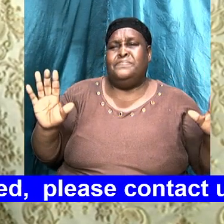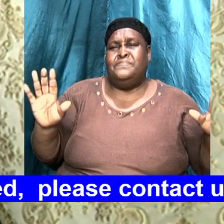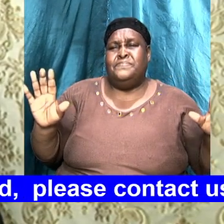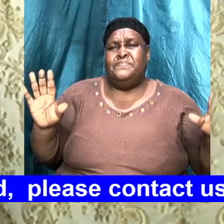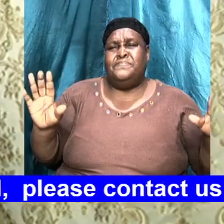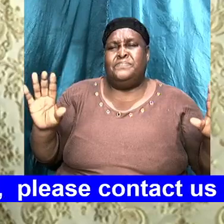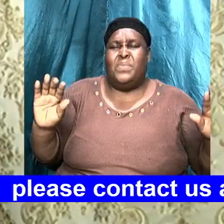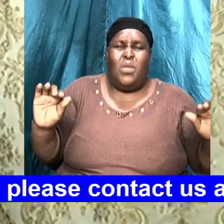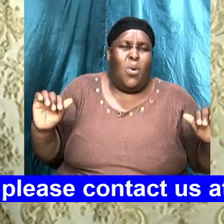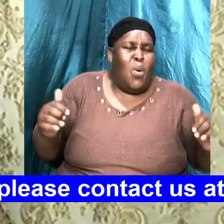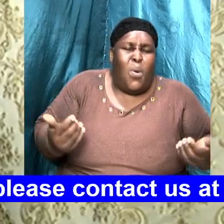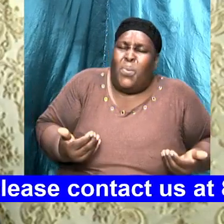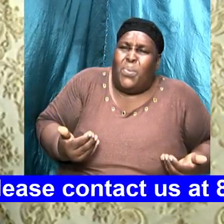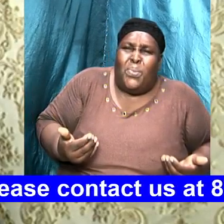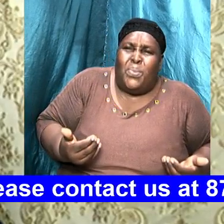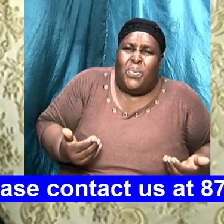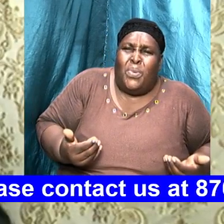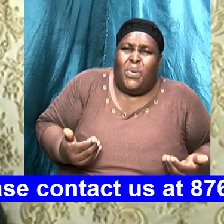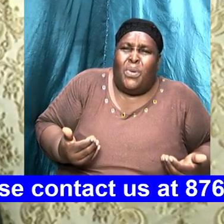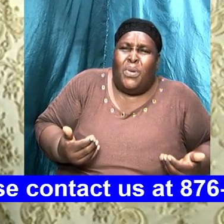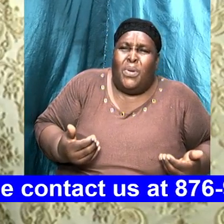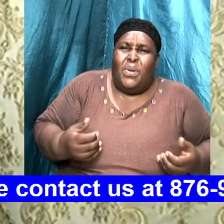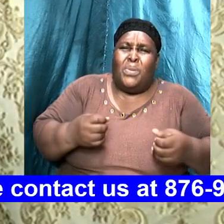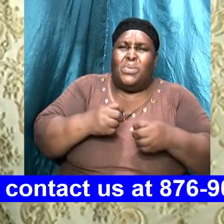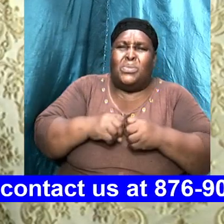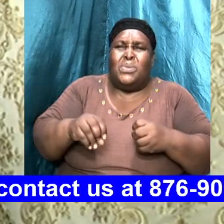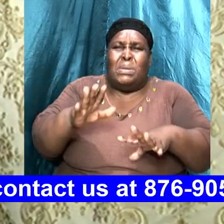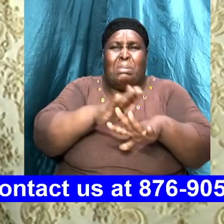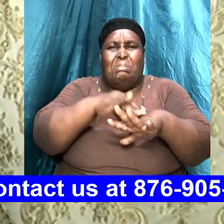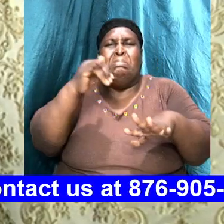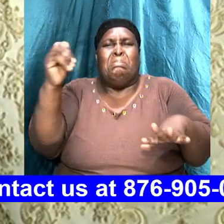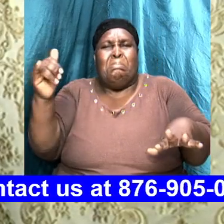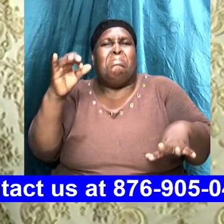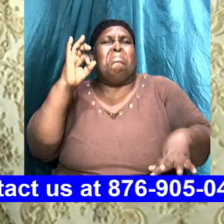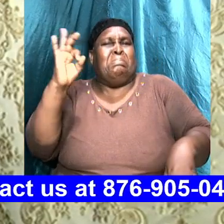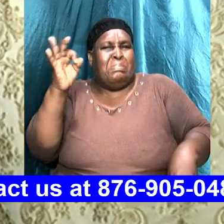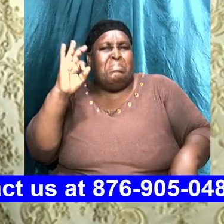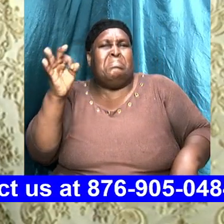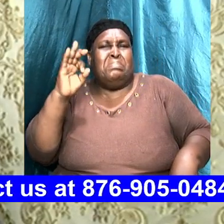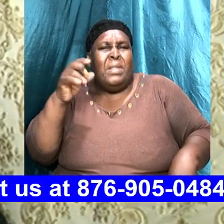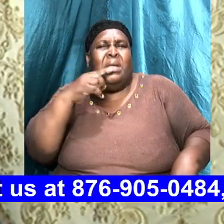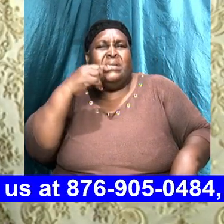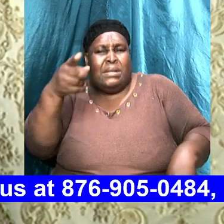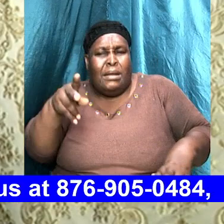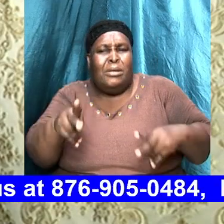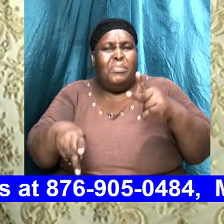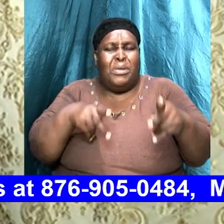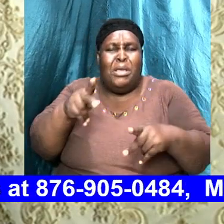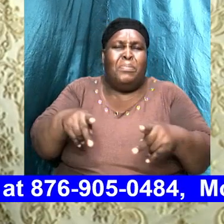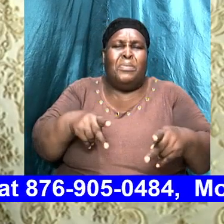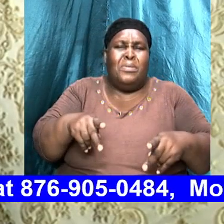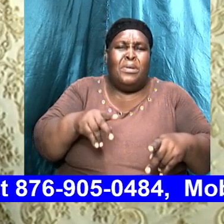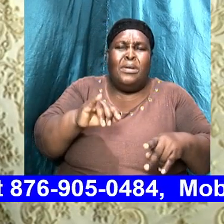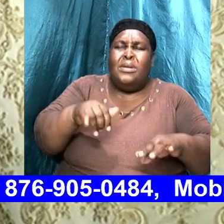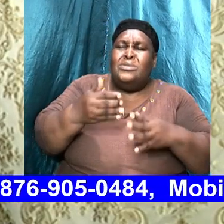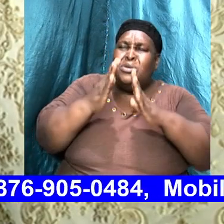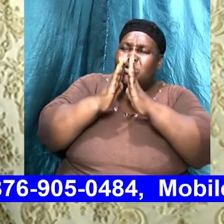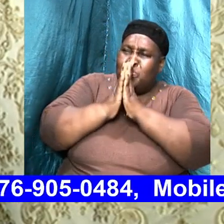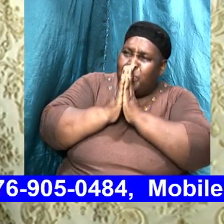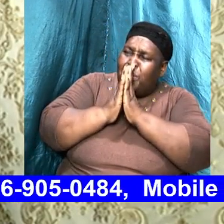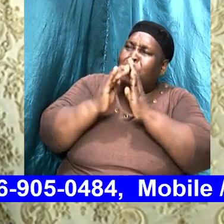How is it that so-called ministers are telling folks, just pray a prayer.